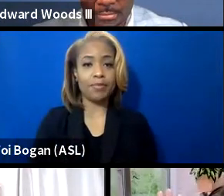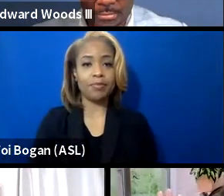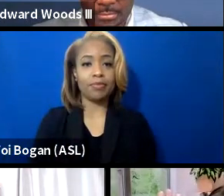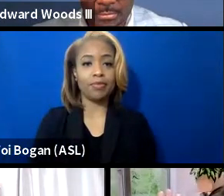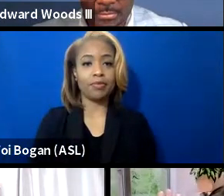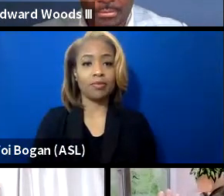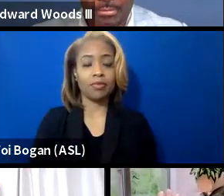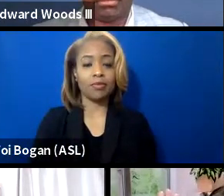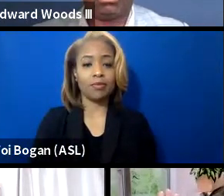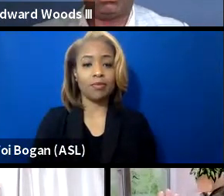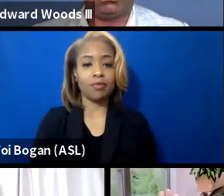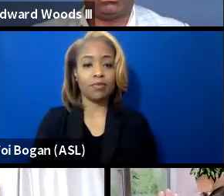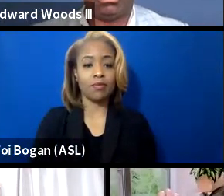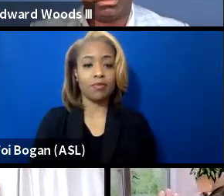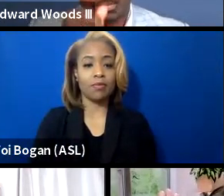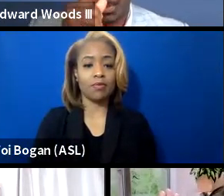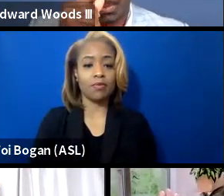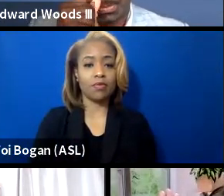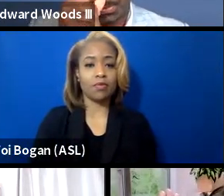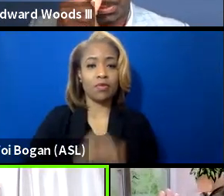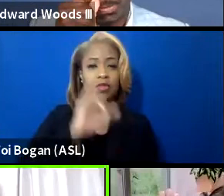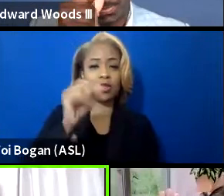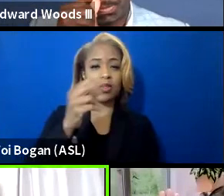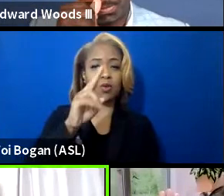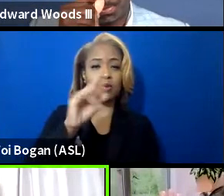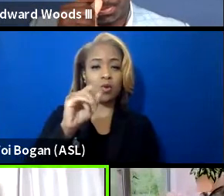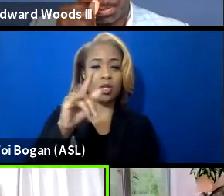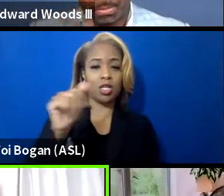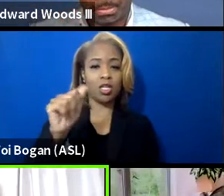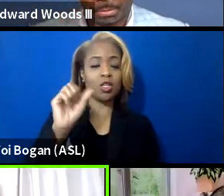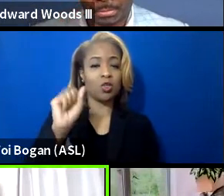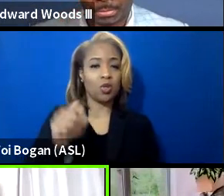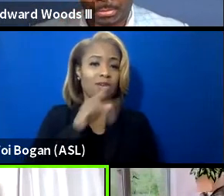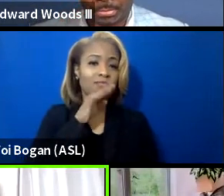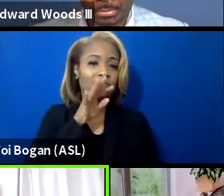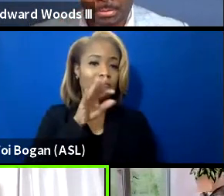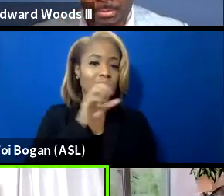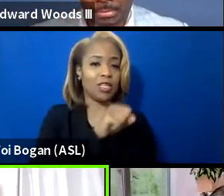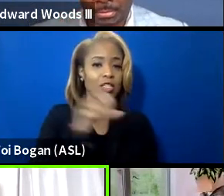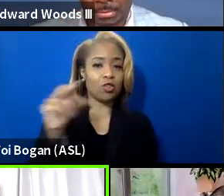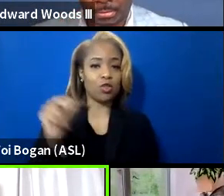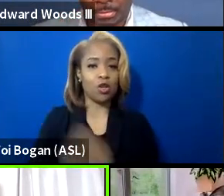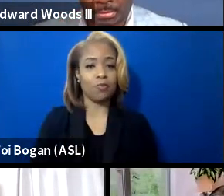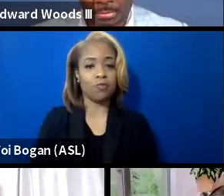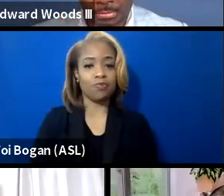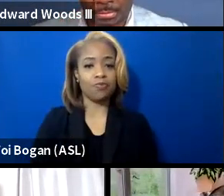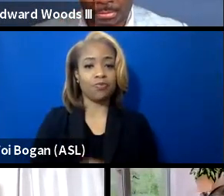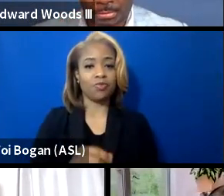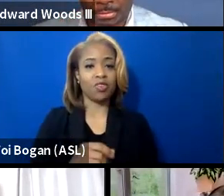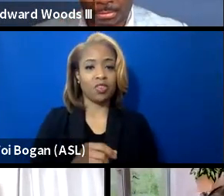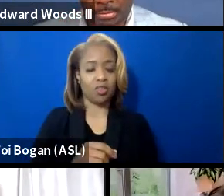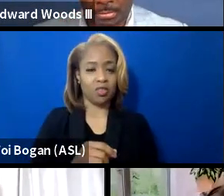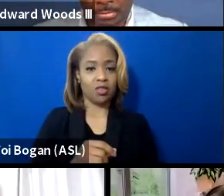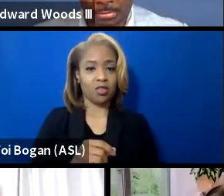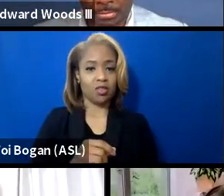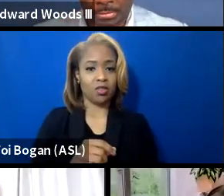And Juanita, you can give a verbal vote. And all those opposed,